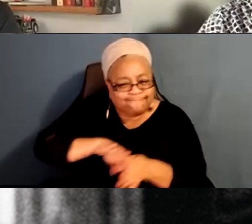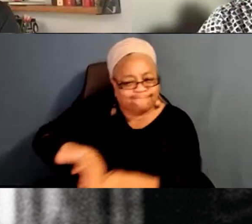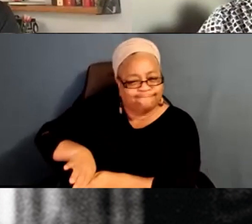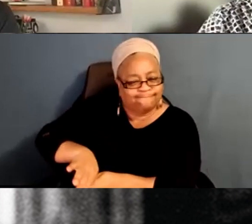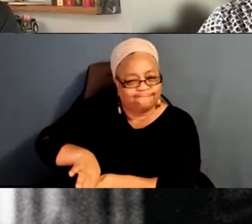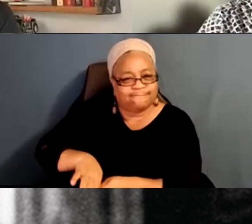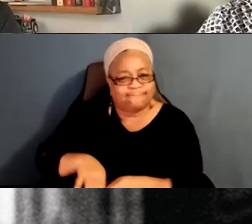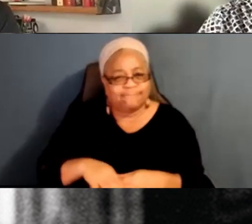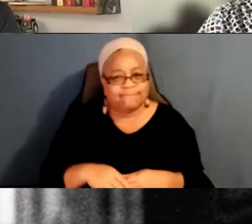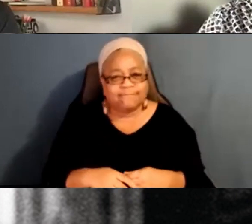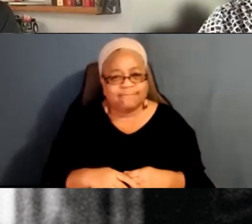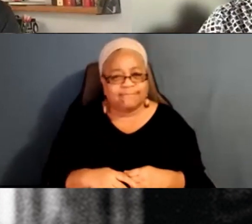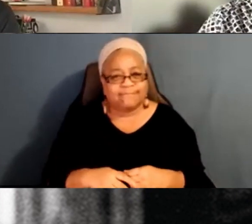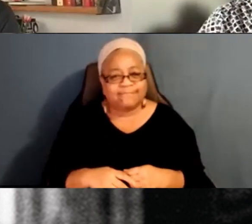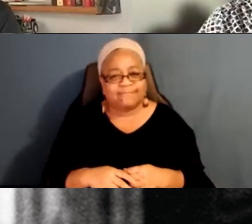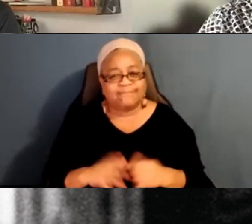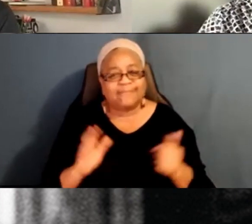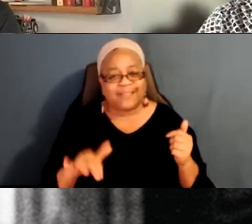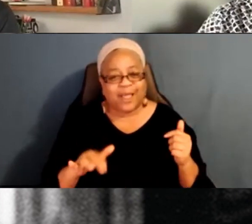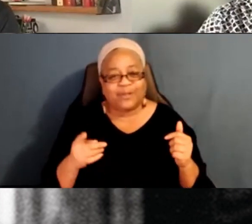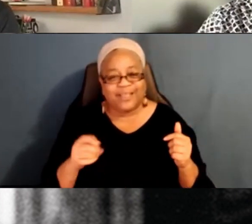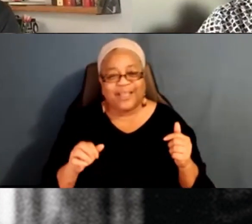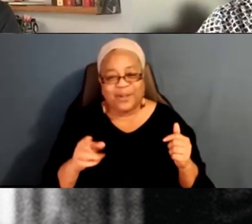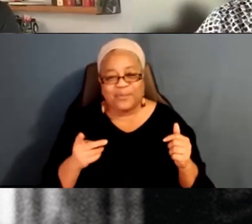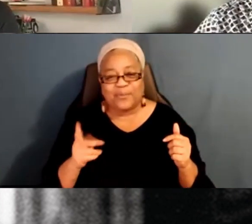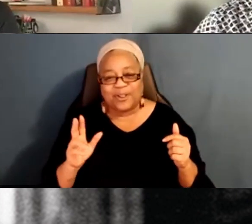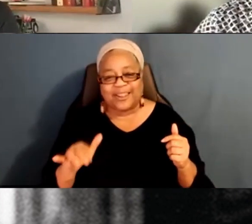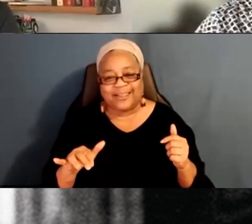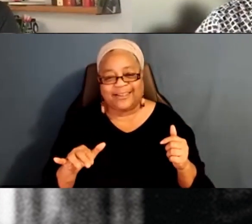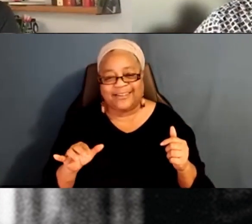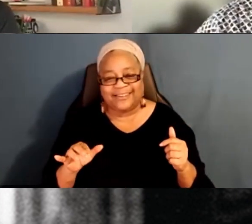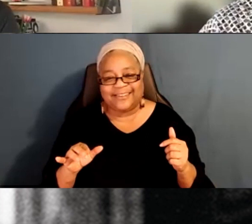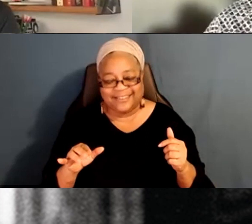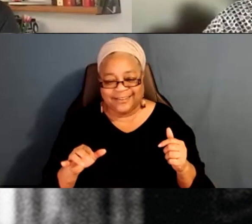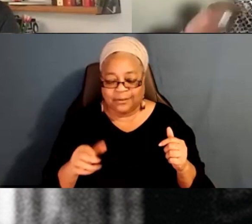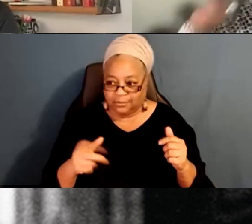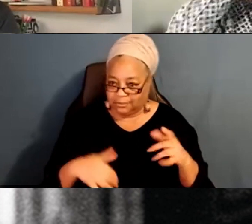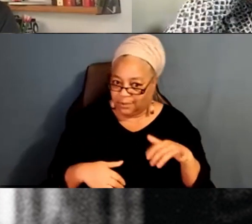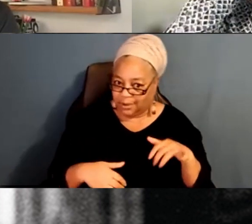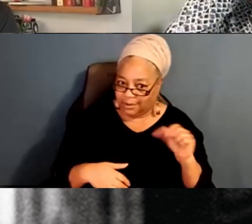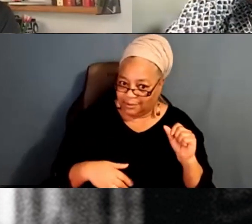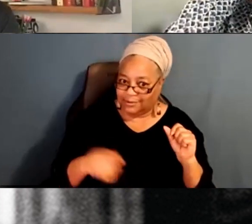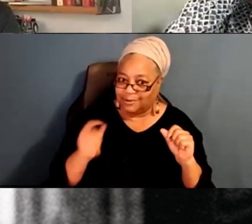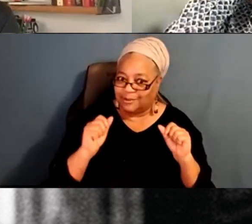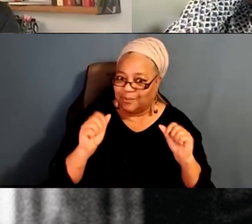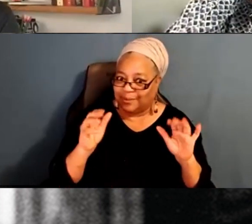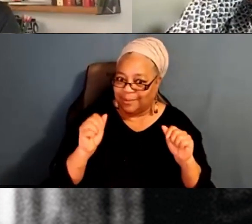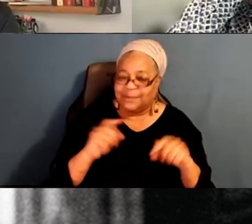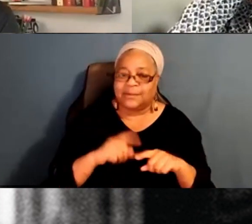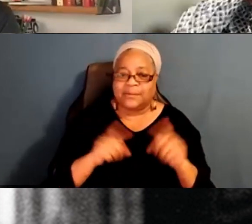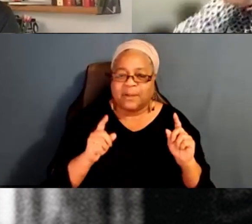with Kimberly Drew. That was with, oh, she did. She was amazing. I kept thinking, but again, that was